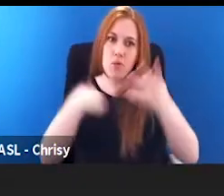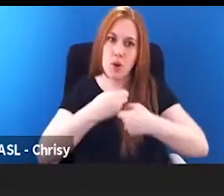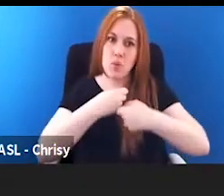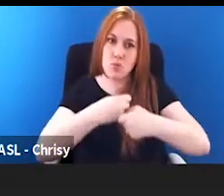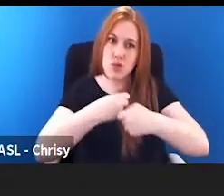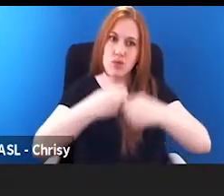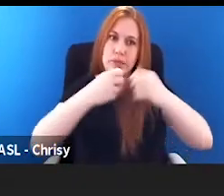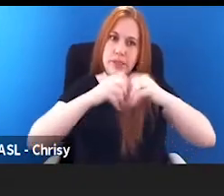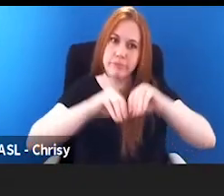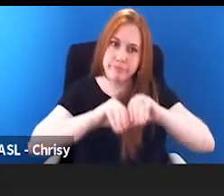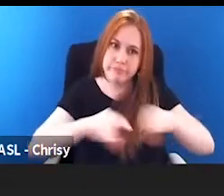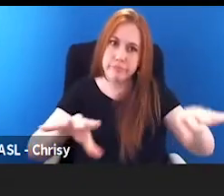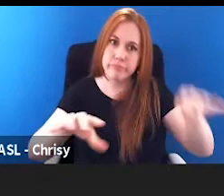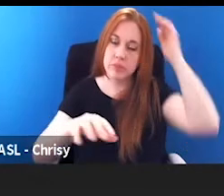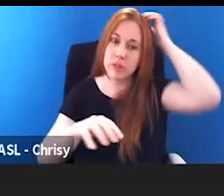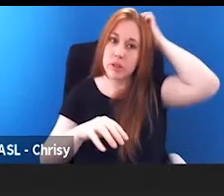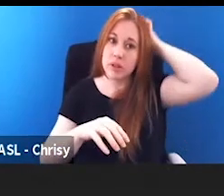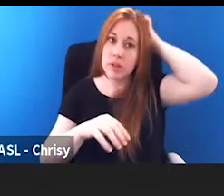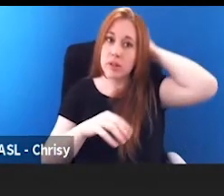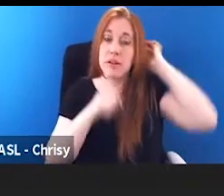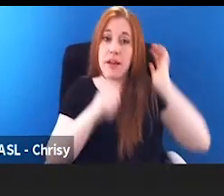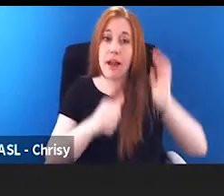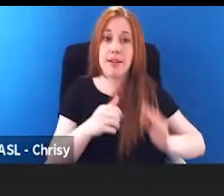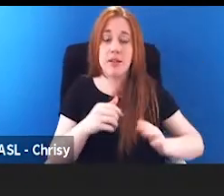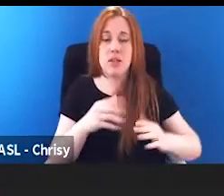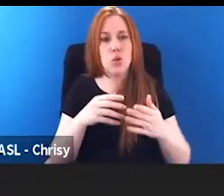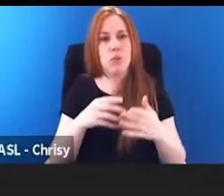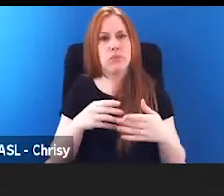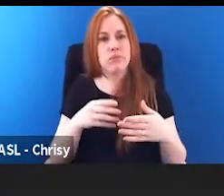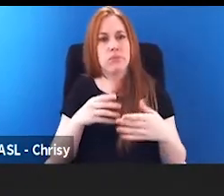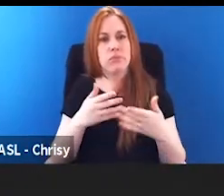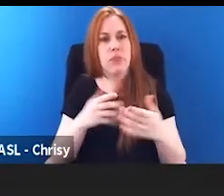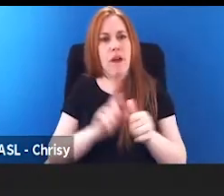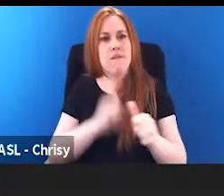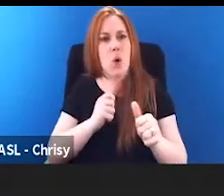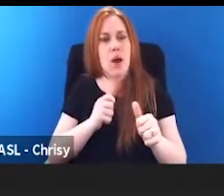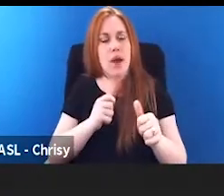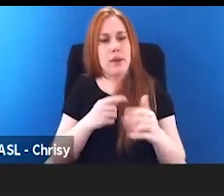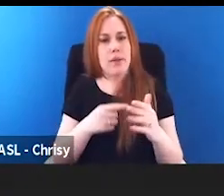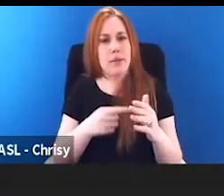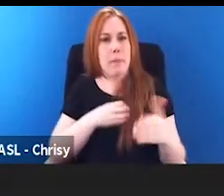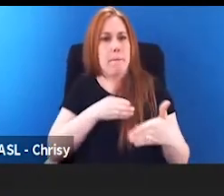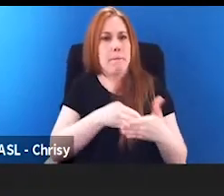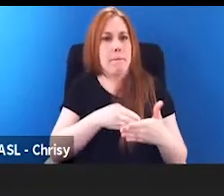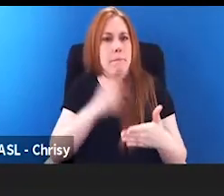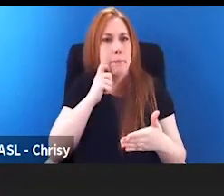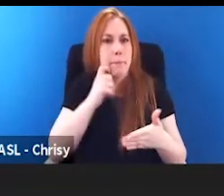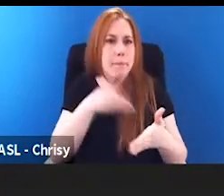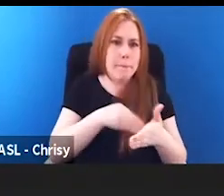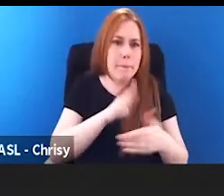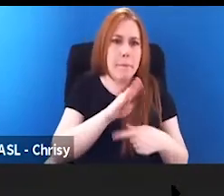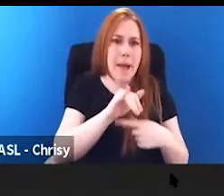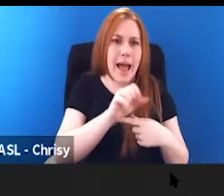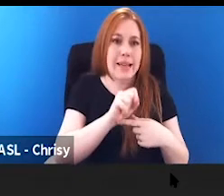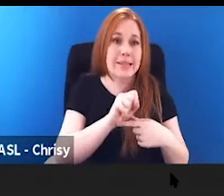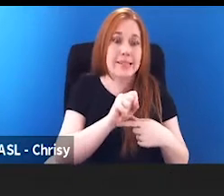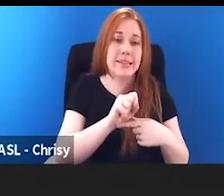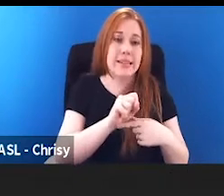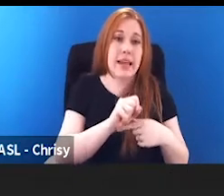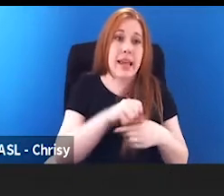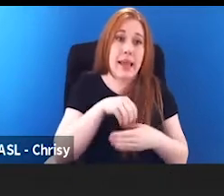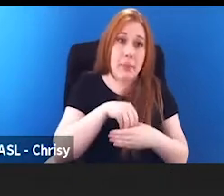combat implicit bias, but also in some cases, the explicit bias that may go into the creative being